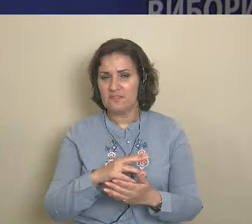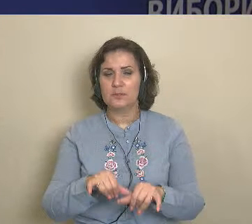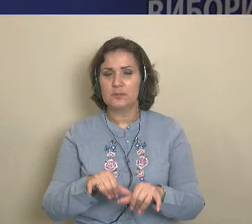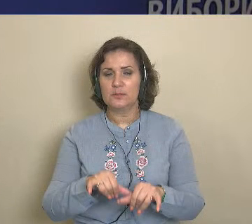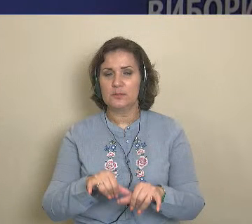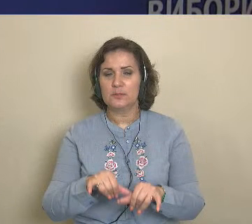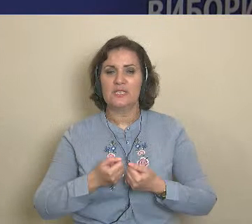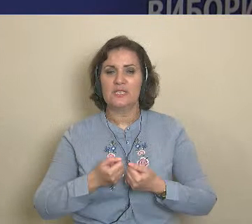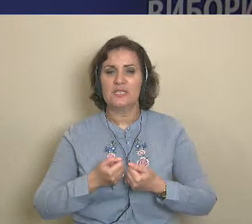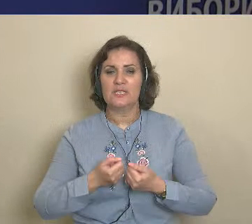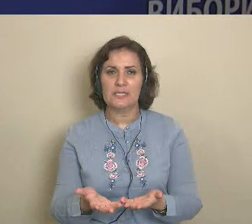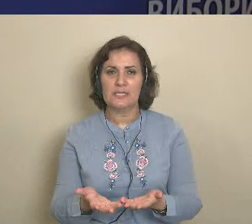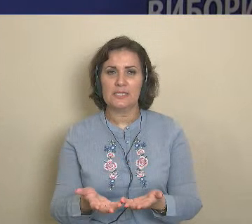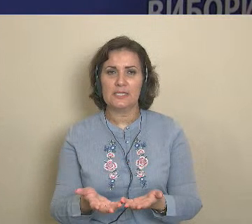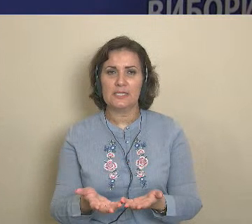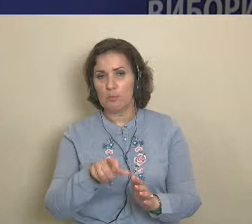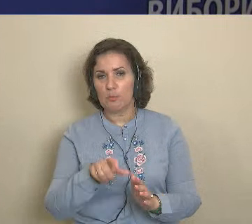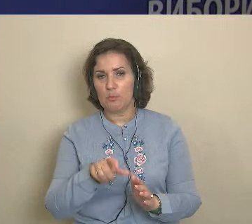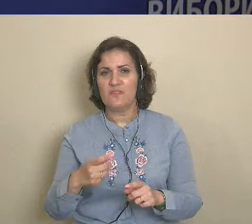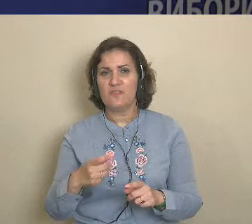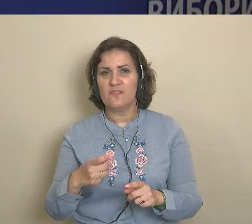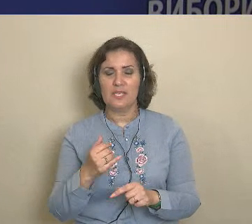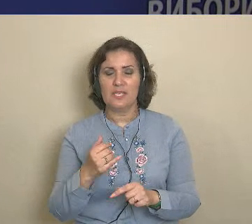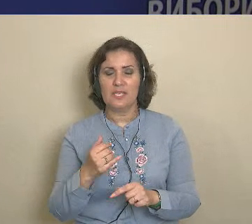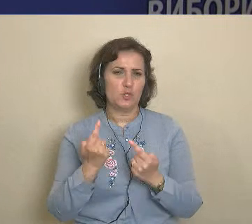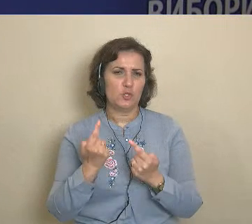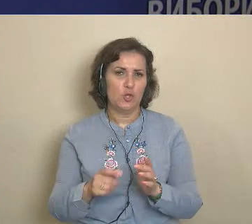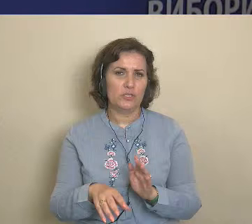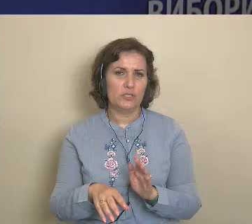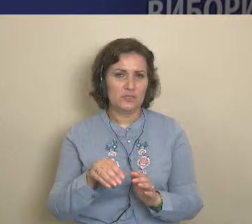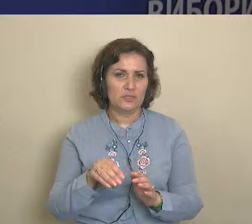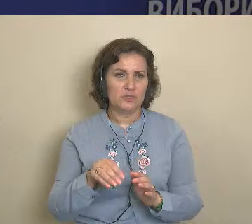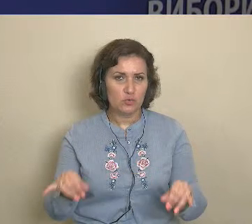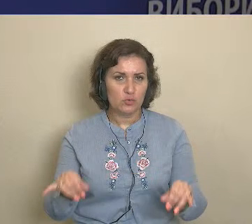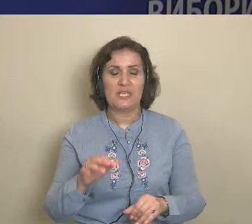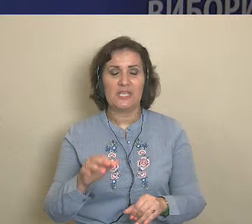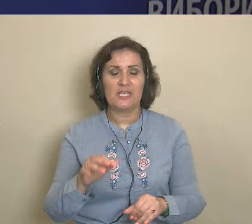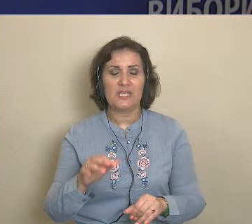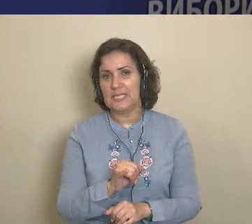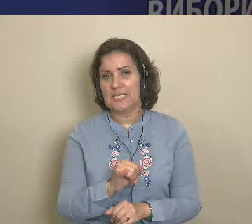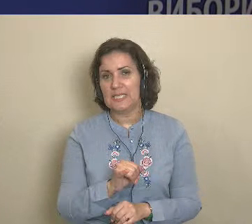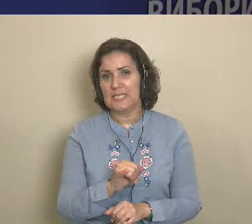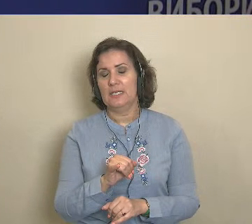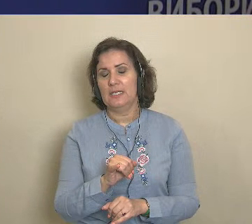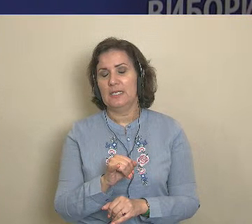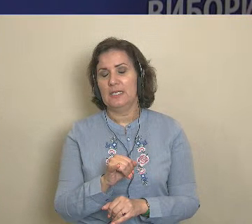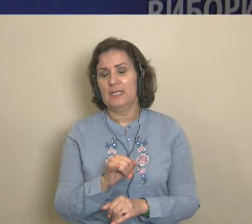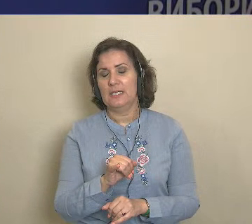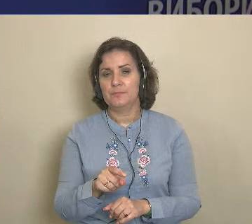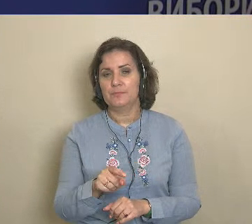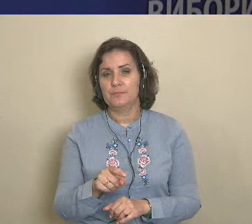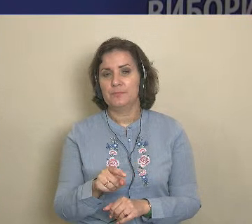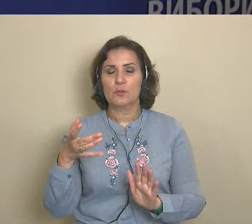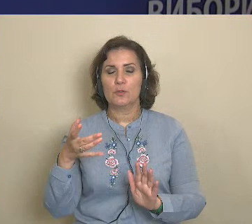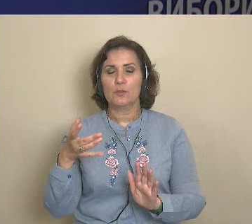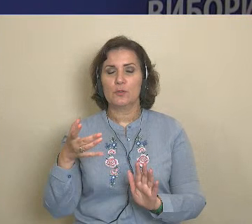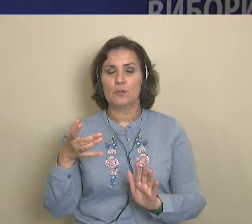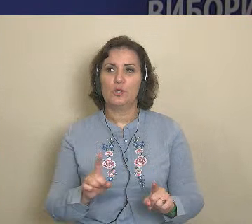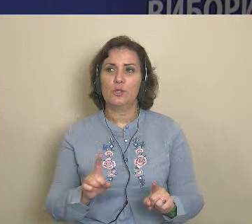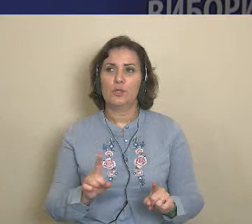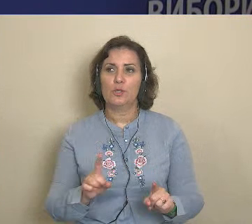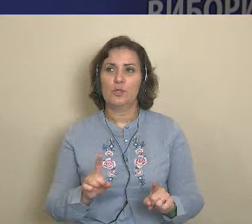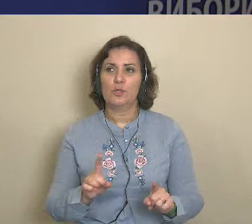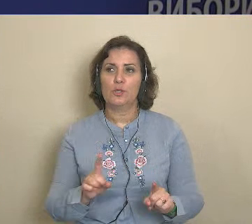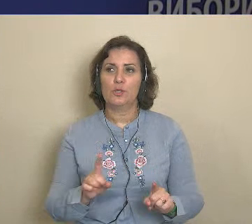of proactiveness. There were a number of electors substantially increased, and it was